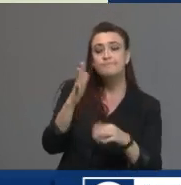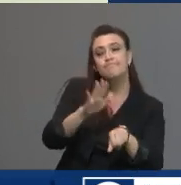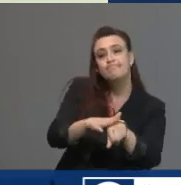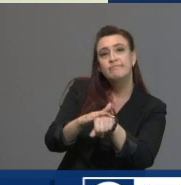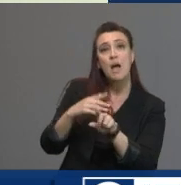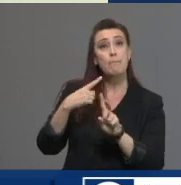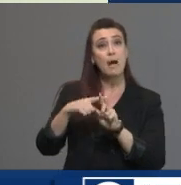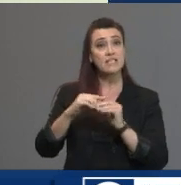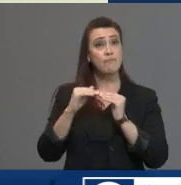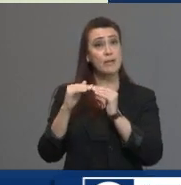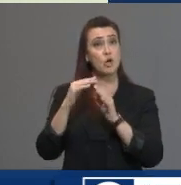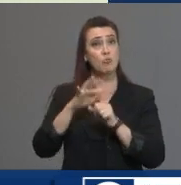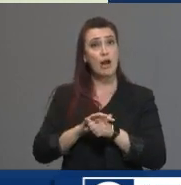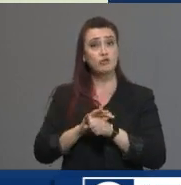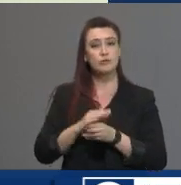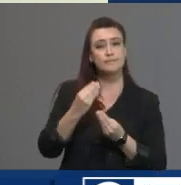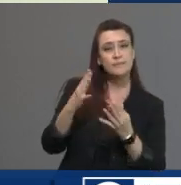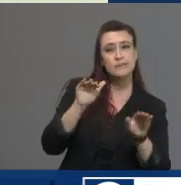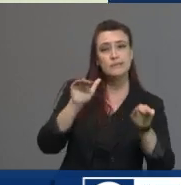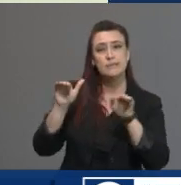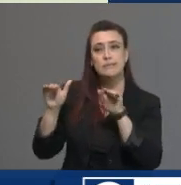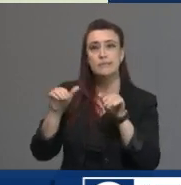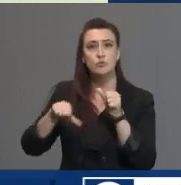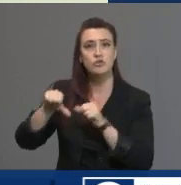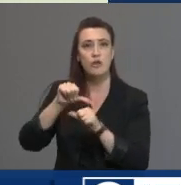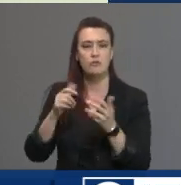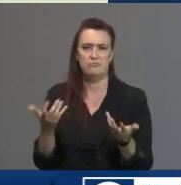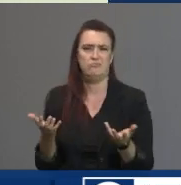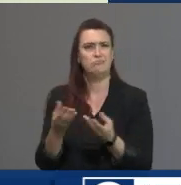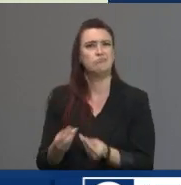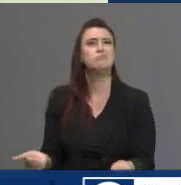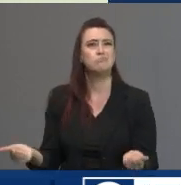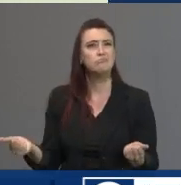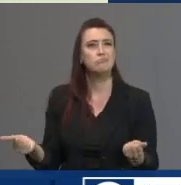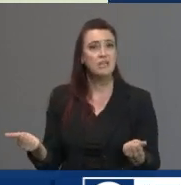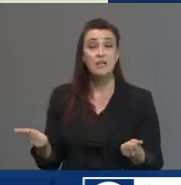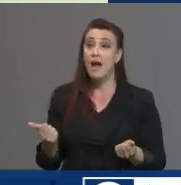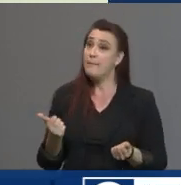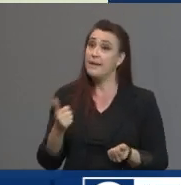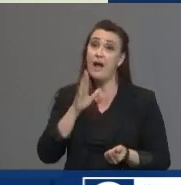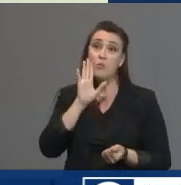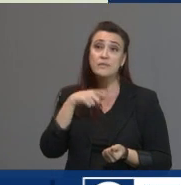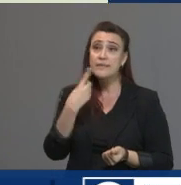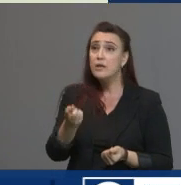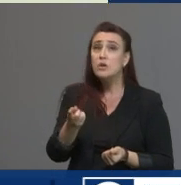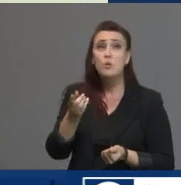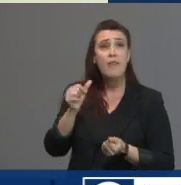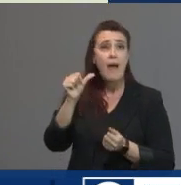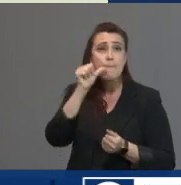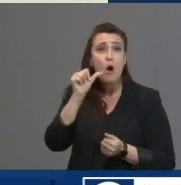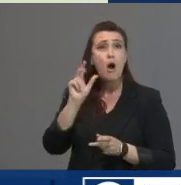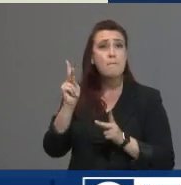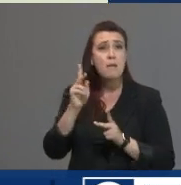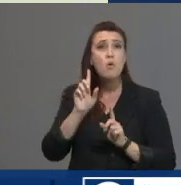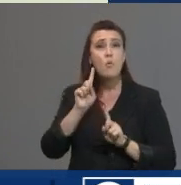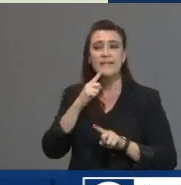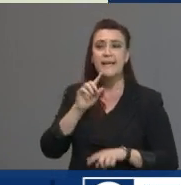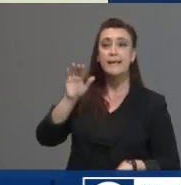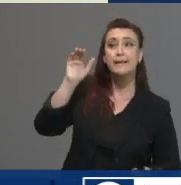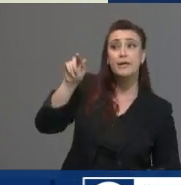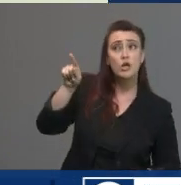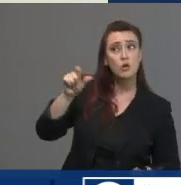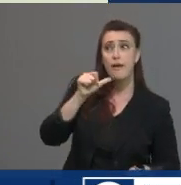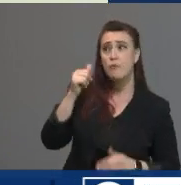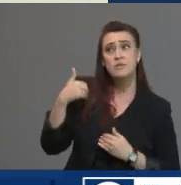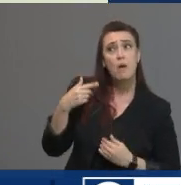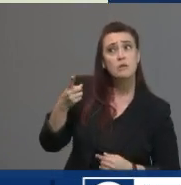positive peer pressure, I will tell you, there's a lot of folks that said to the people that were making bad decisions that you're being